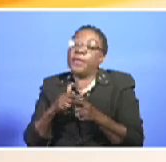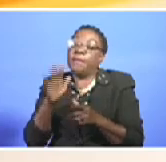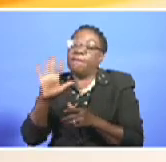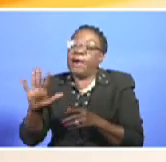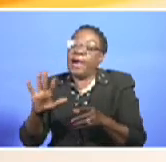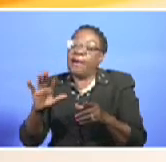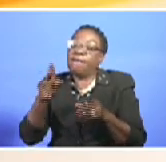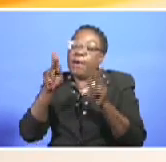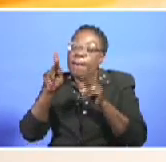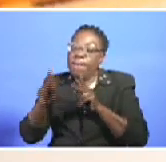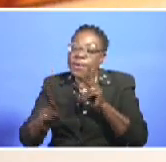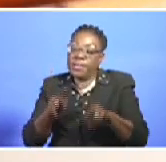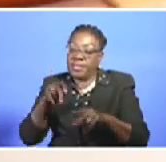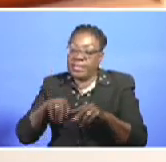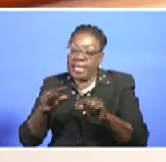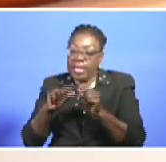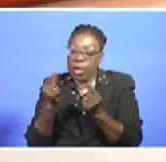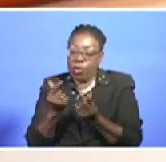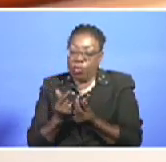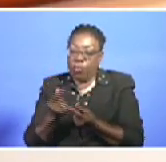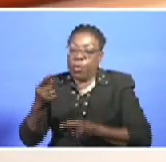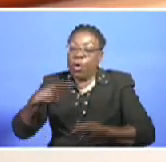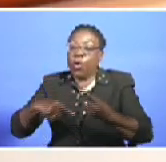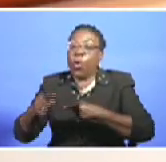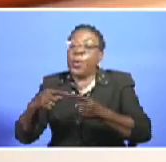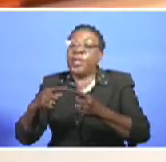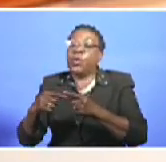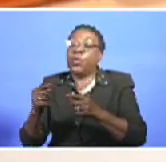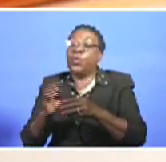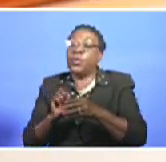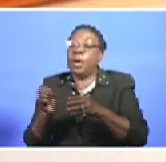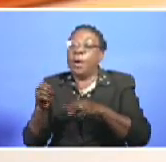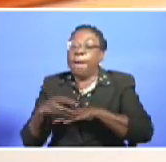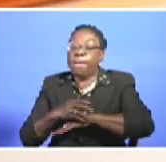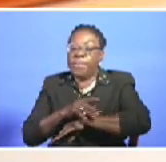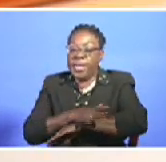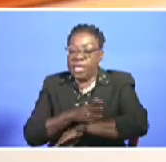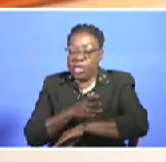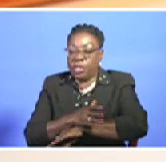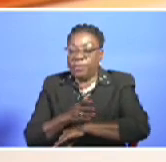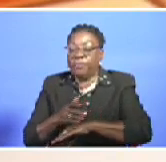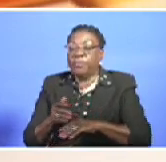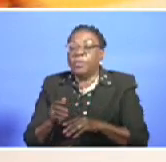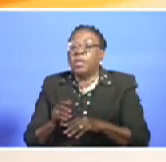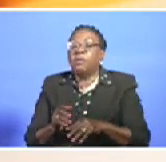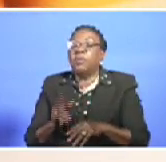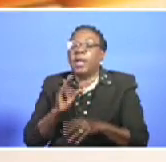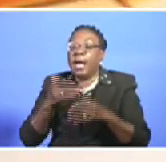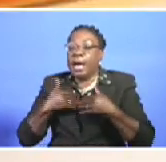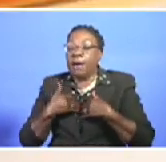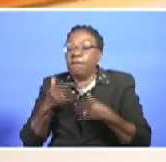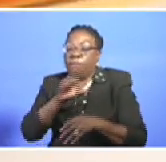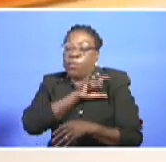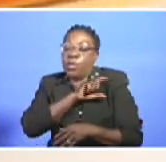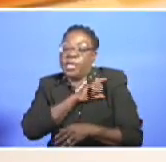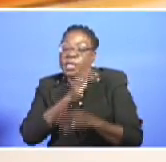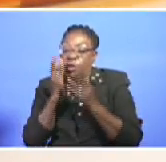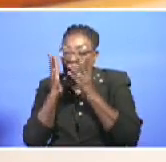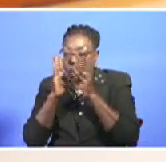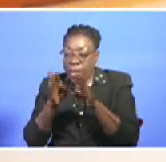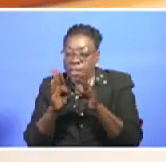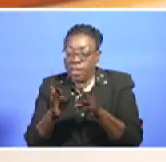or parks. We will have ambassadors patrolling our beaches and parks to ensure adherence to the